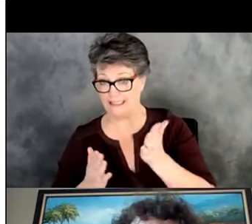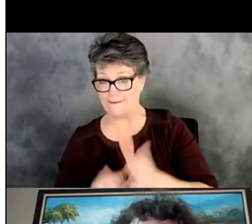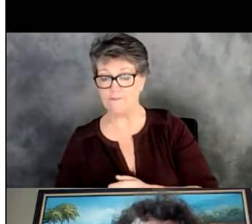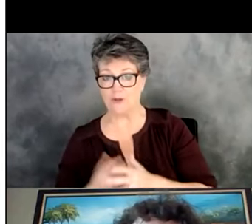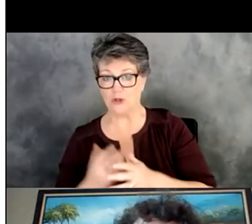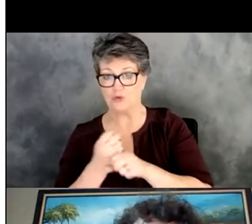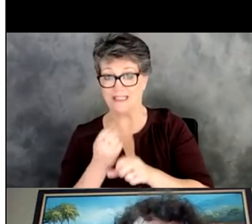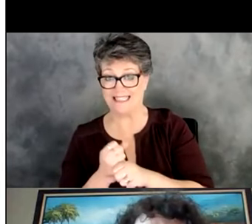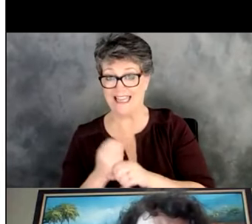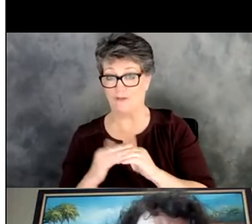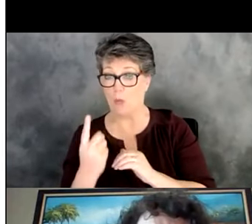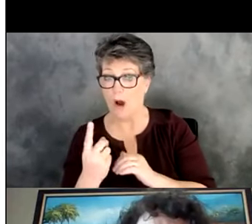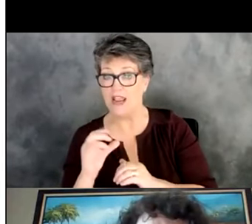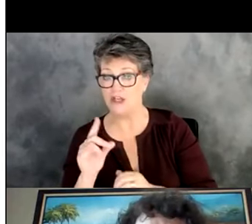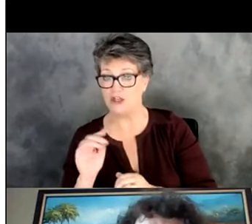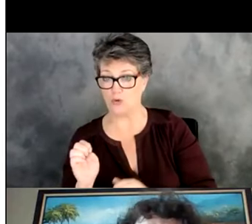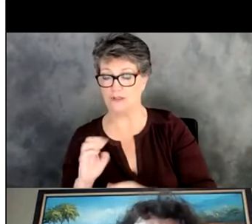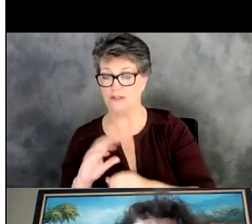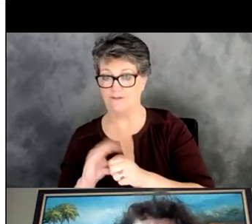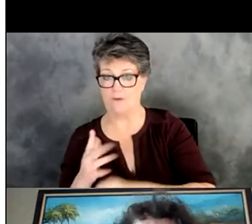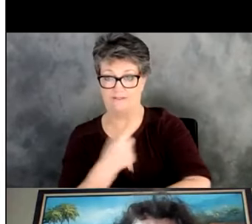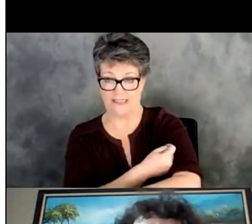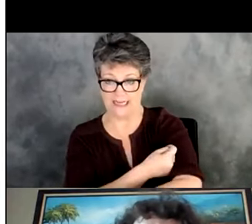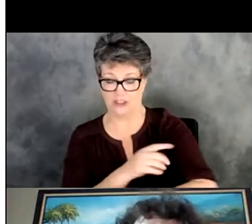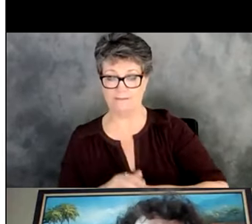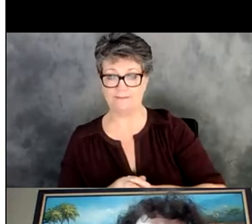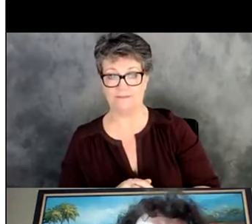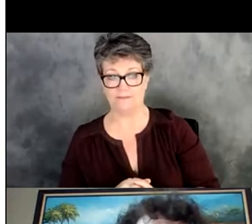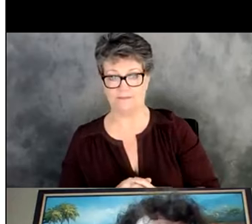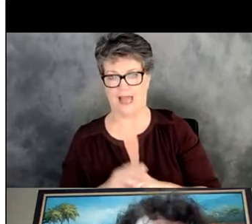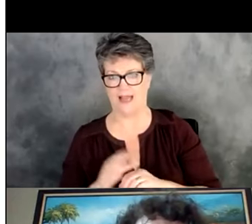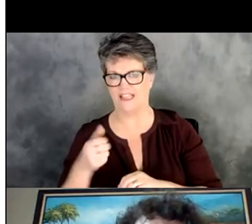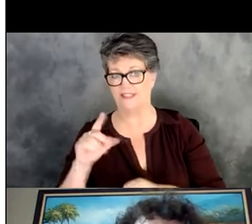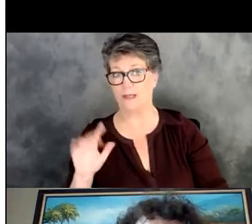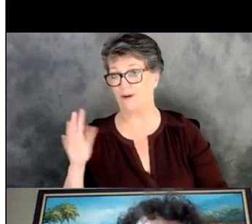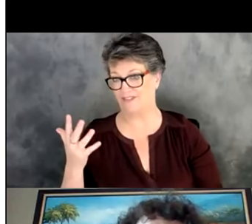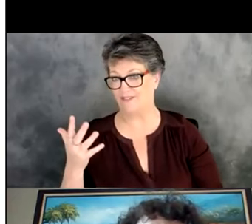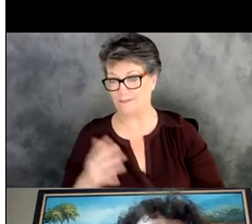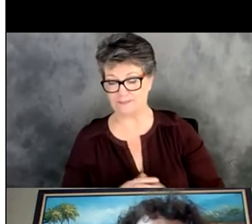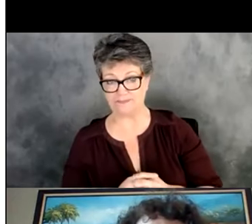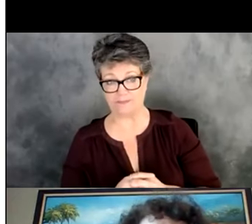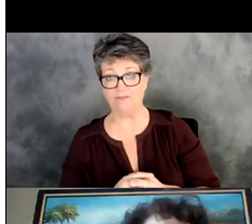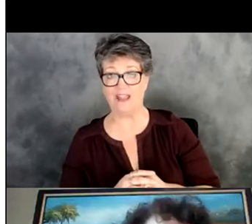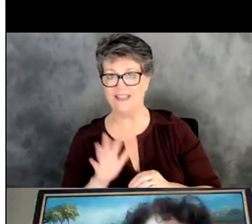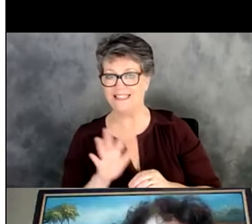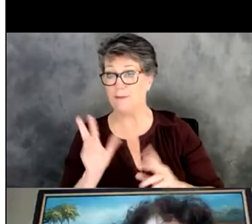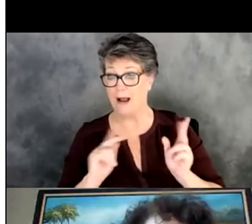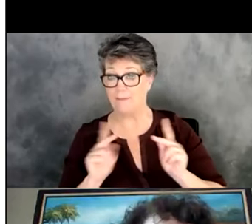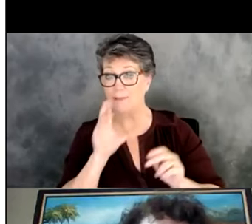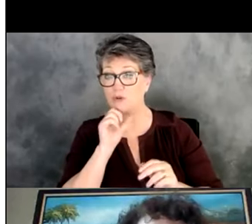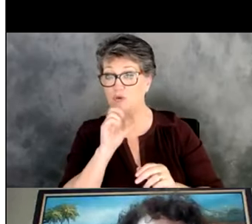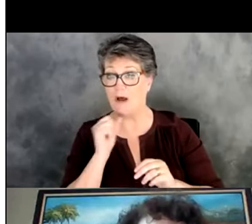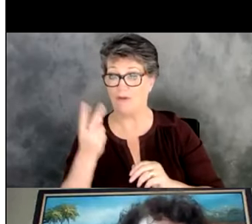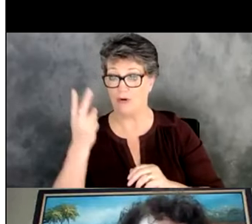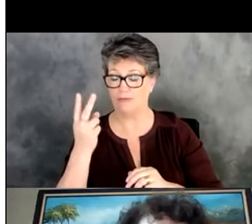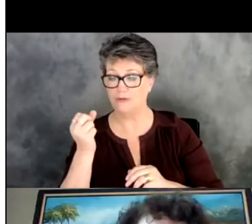received at least one dose of COVID vaccination as of September 5th. And this is among people who are 12 years of age and